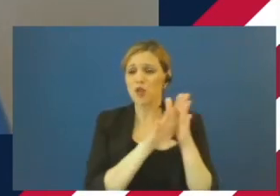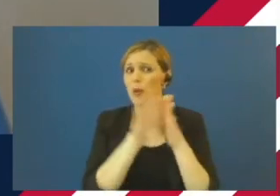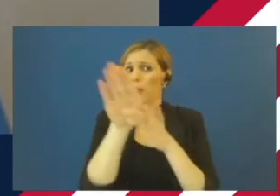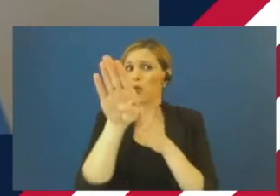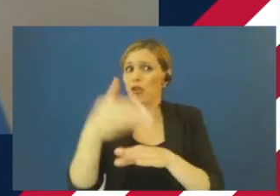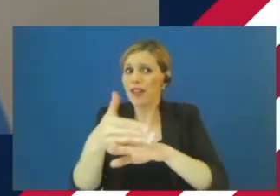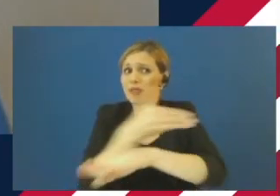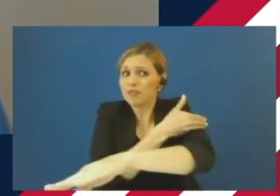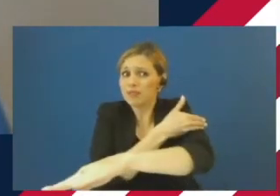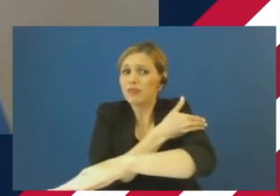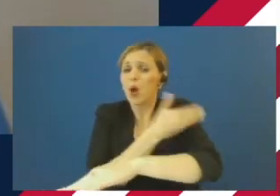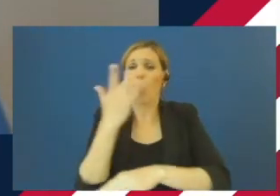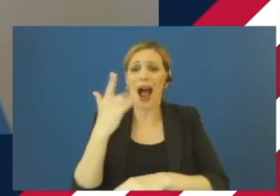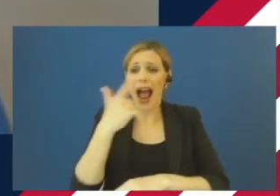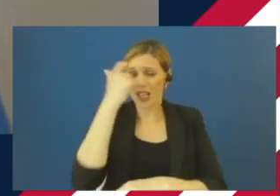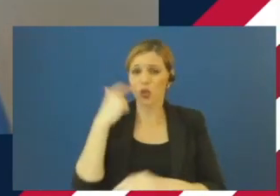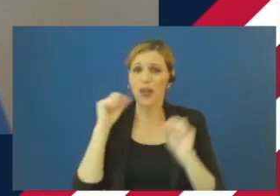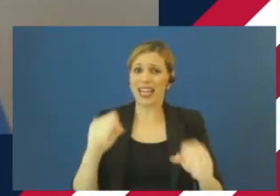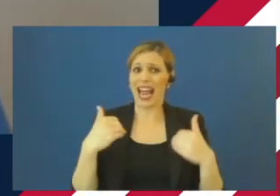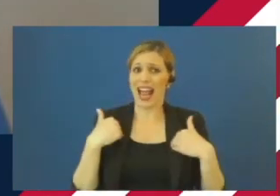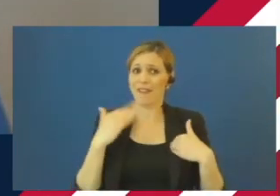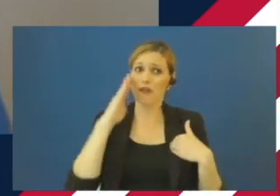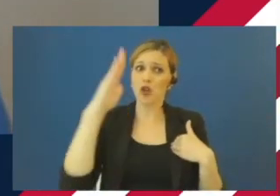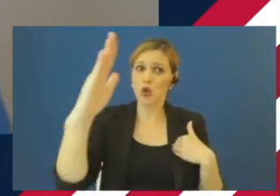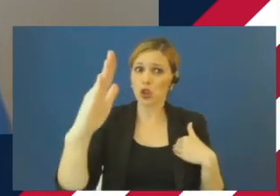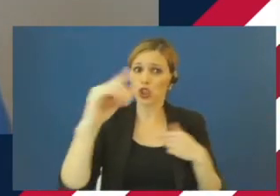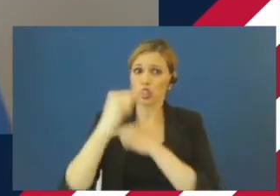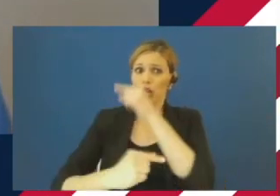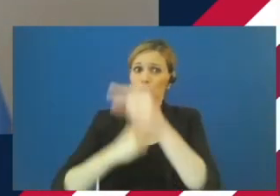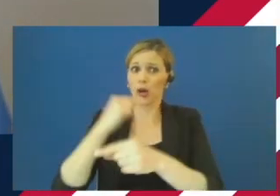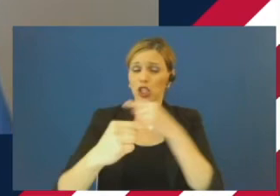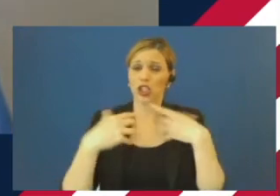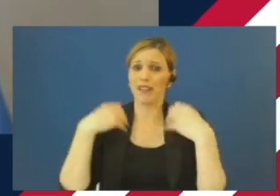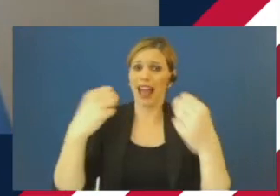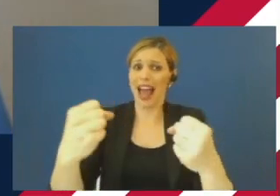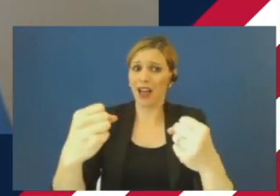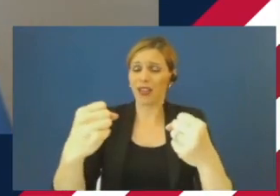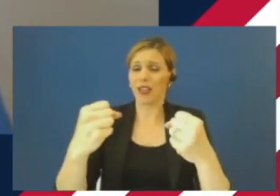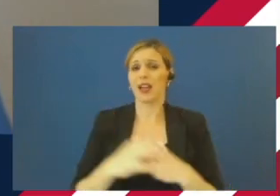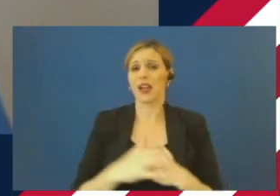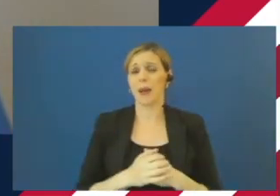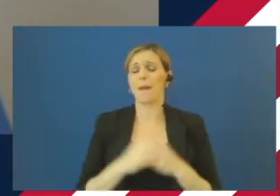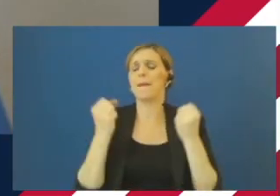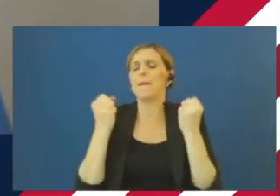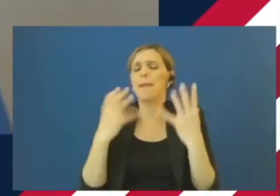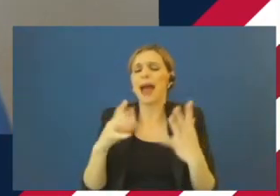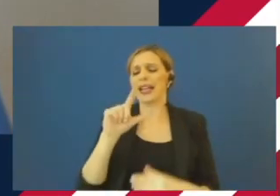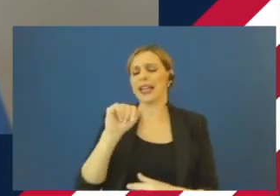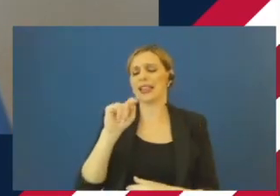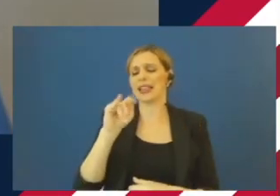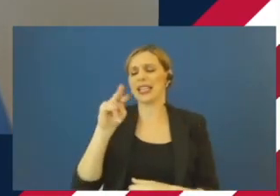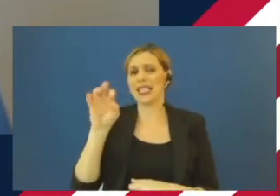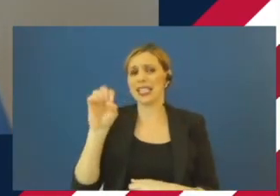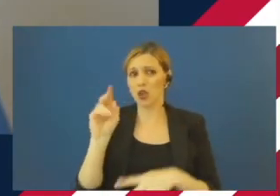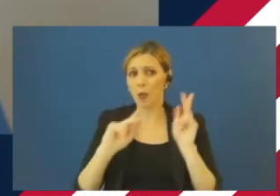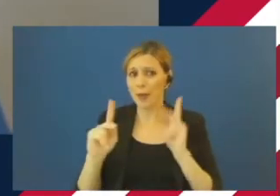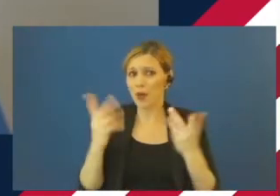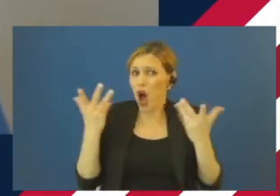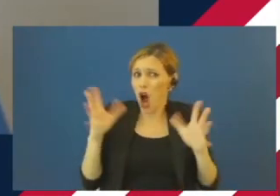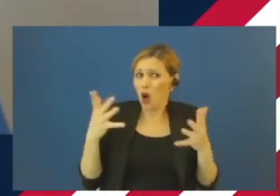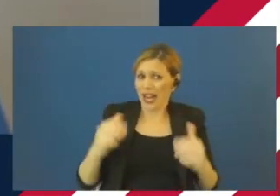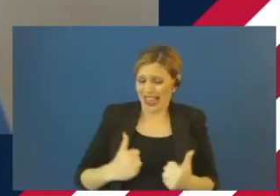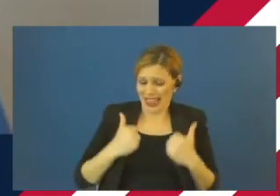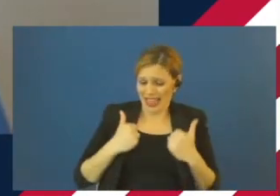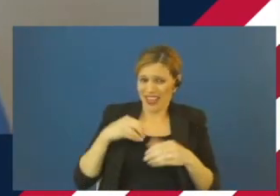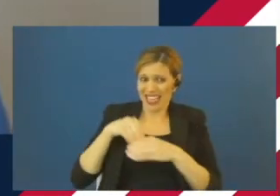Changes in climate are hitting our communities hardest, and with the majority of Latinos living in areas that are already experiencing